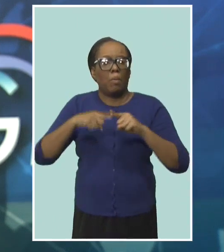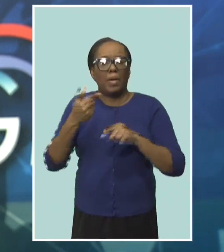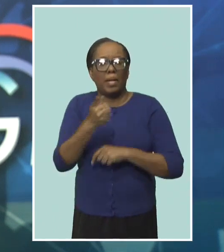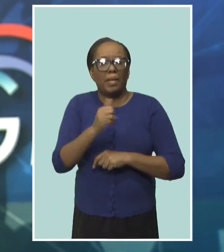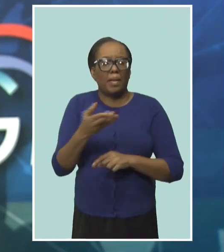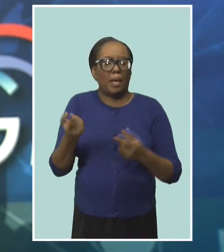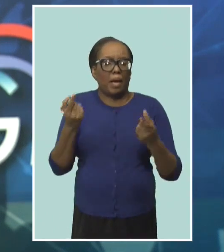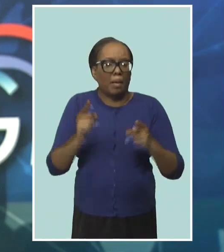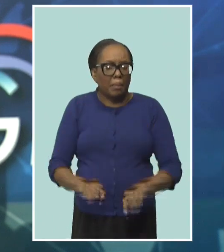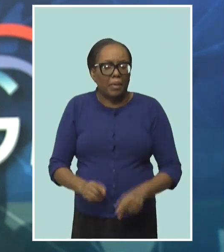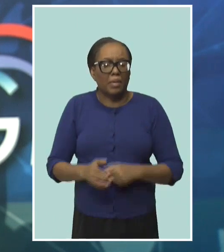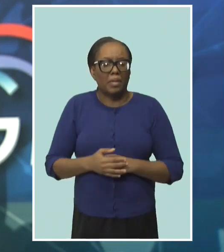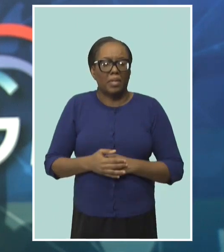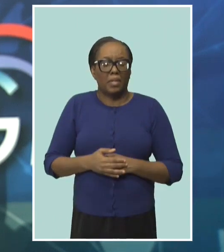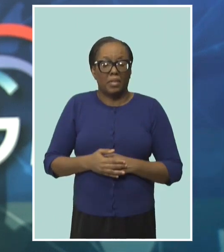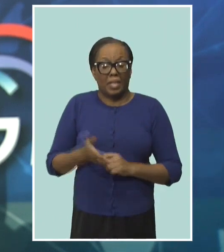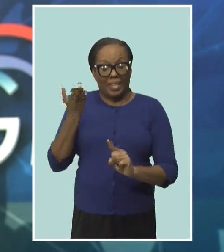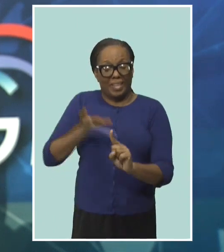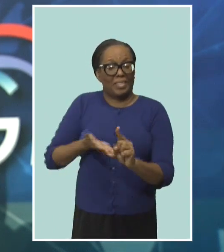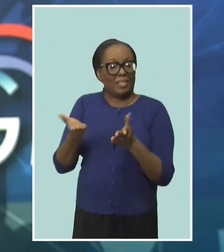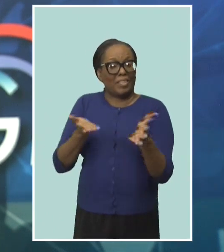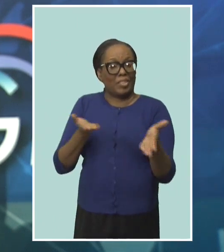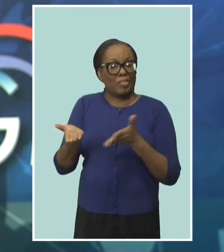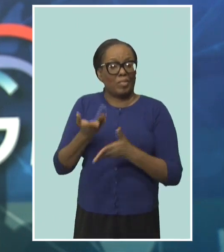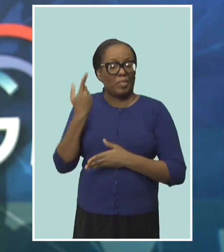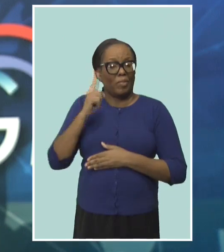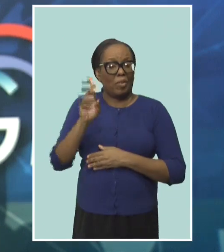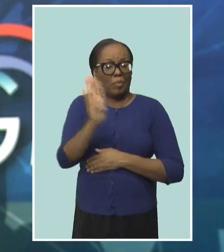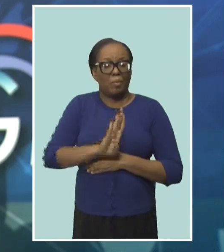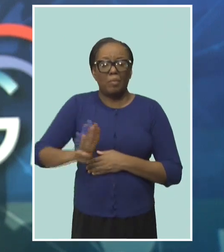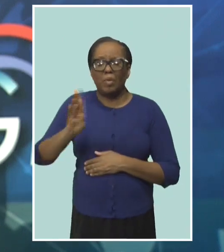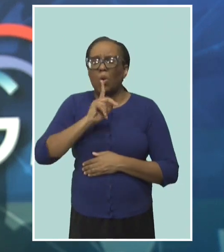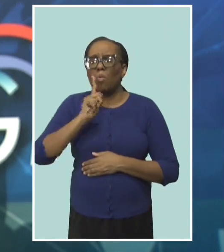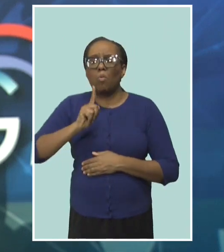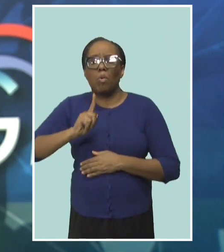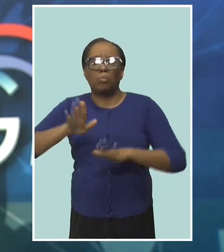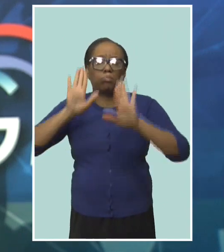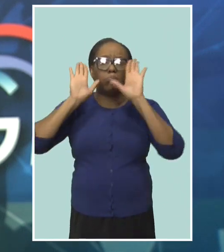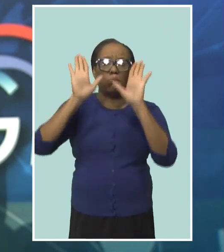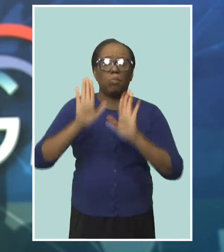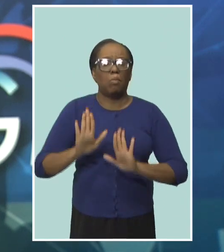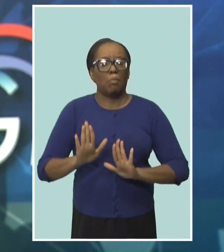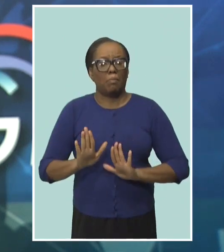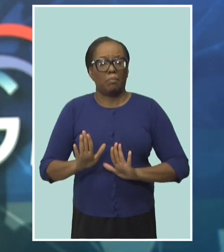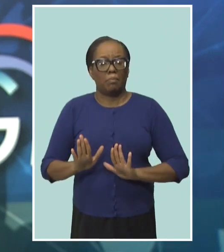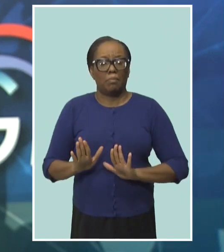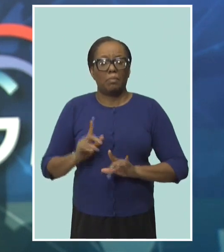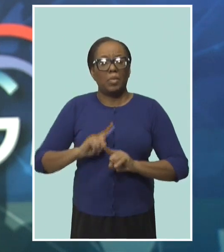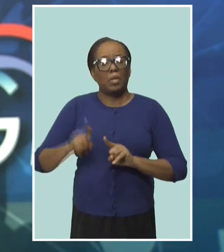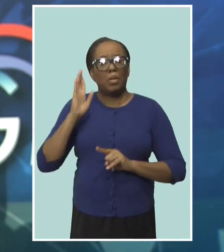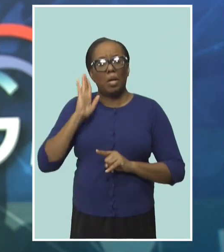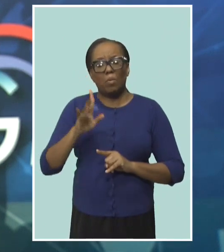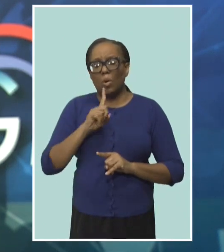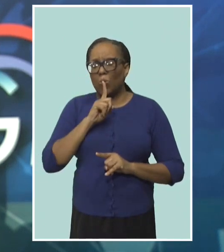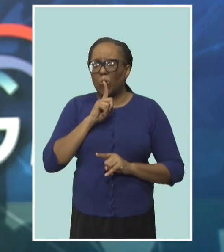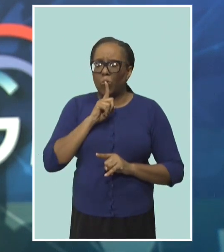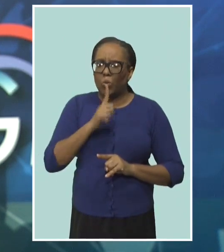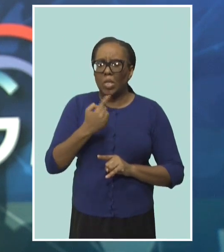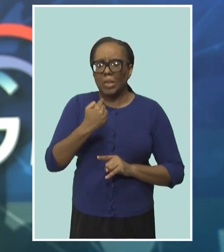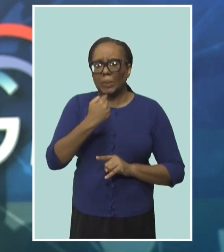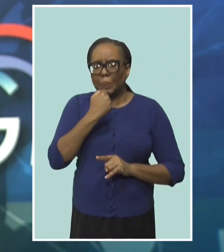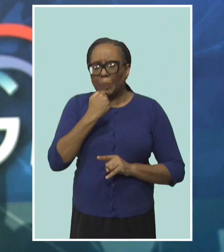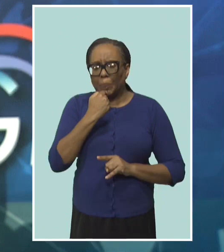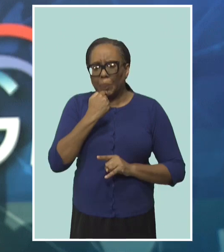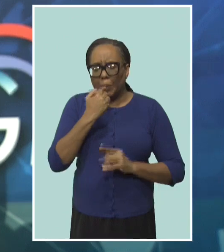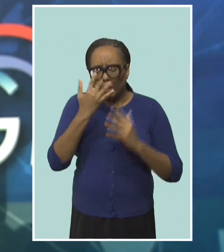service to the nation and the Barbados Police Service as nothing short of exemplary, adding that his absence will be deeply felt.